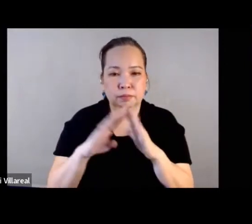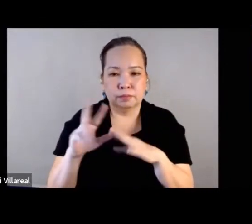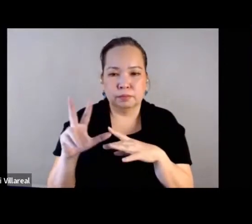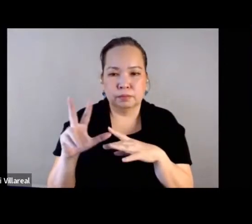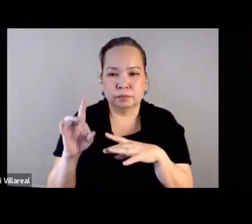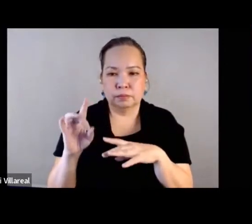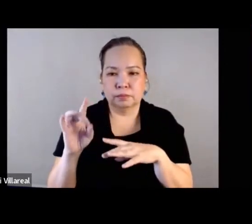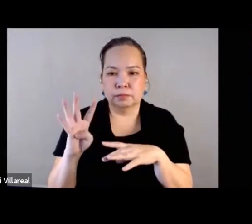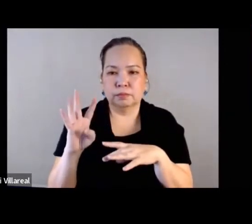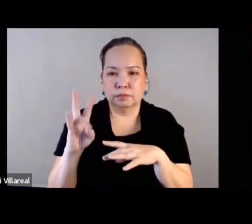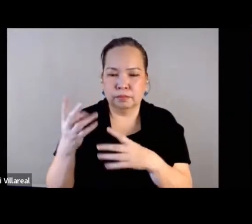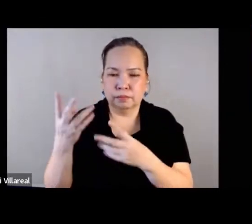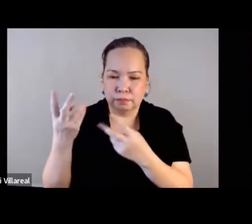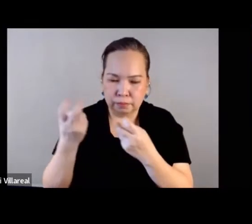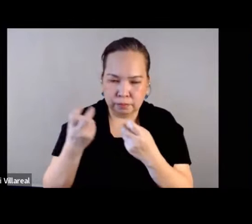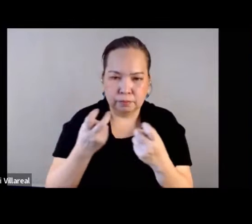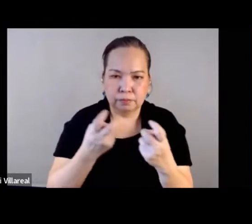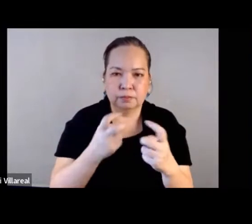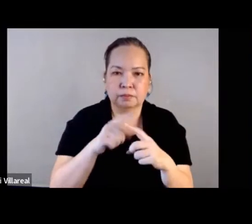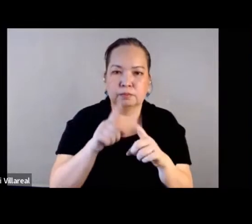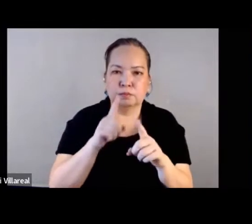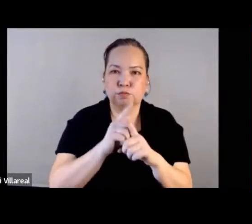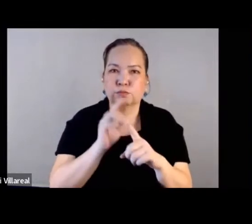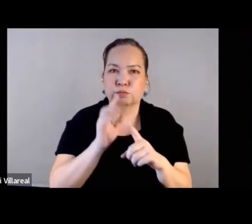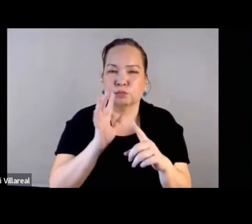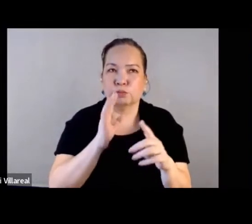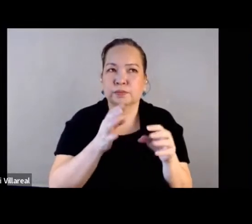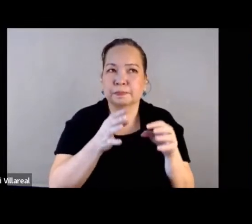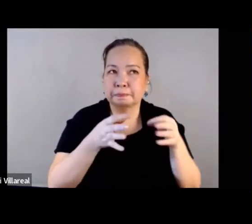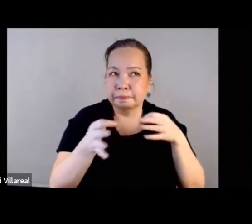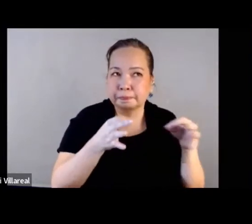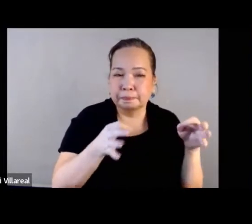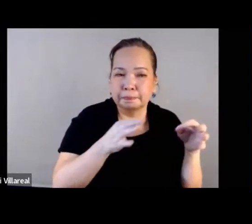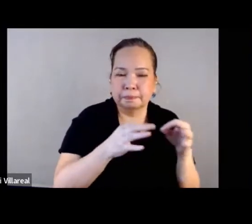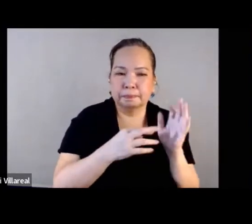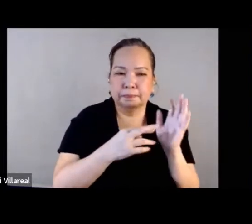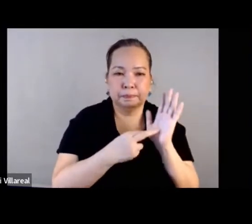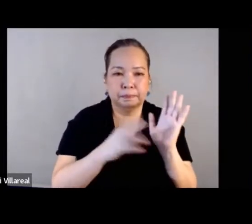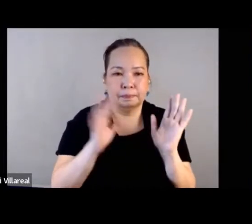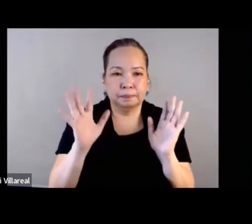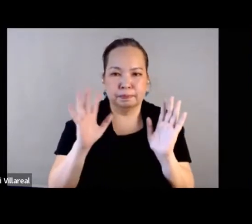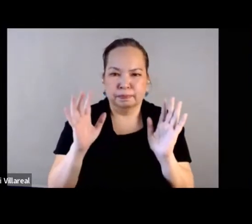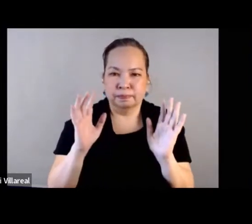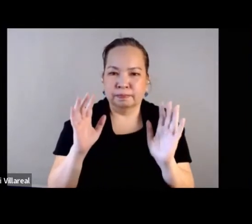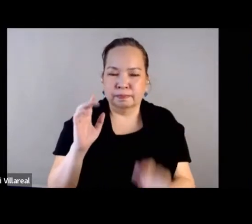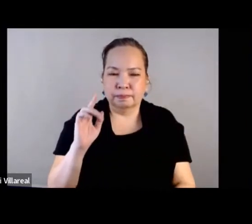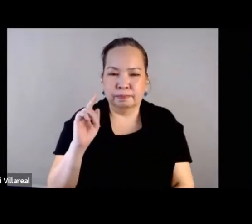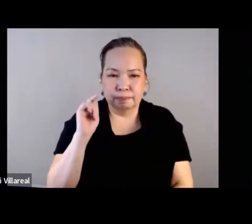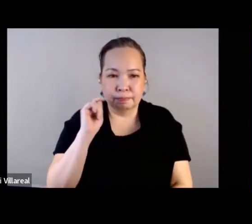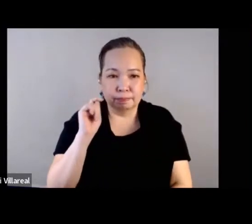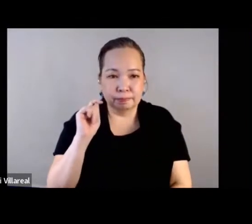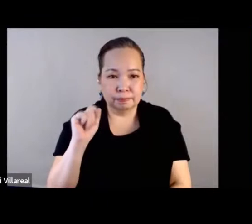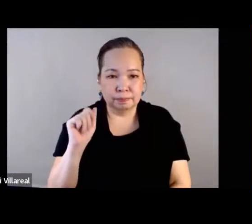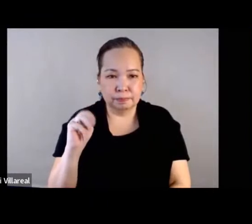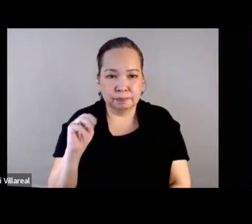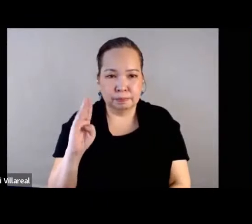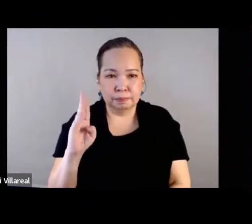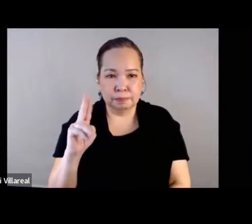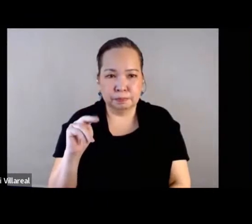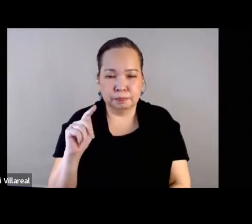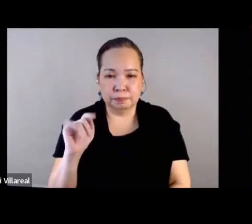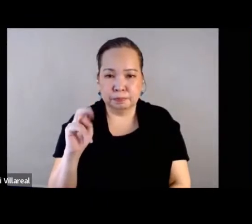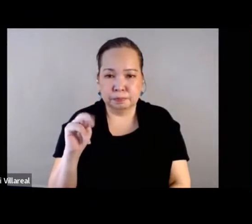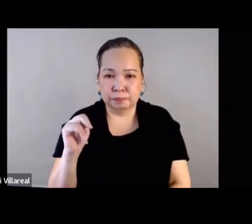be adopted as the sponsorship message of Representative Tambunting. I so move, Mr. Chair. There's a motion